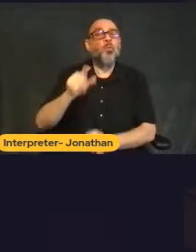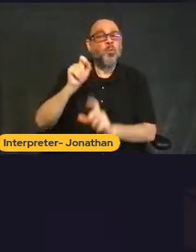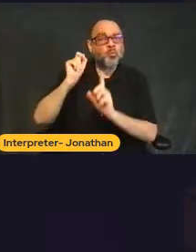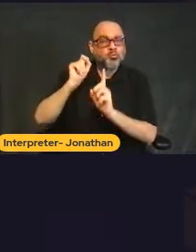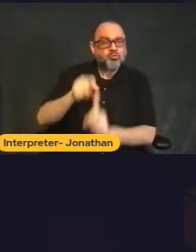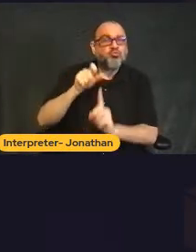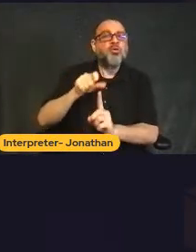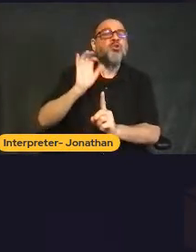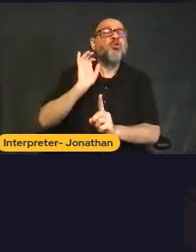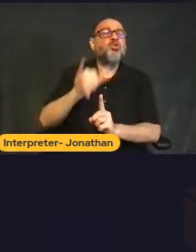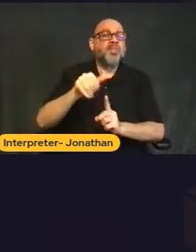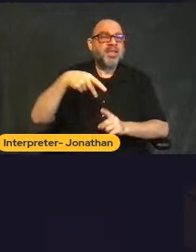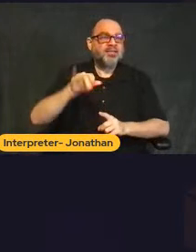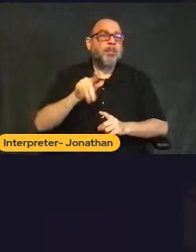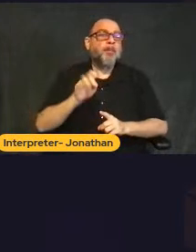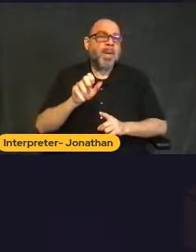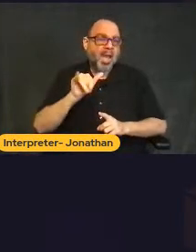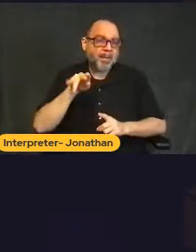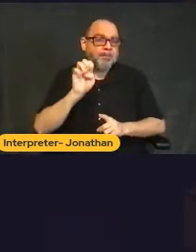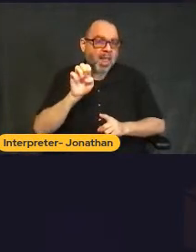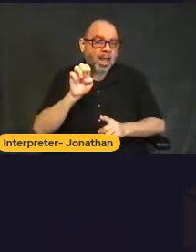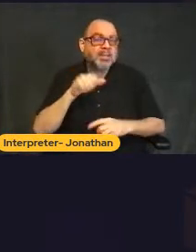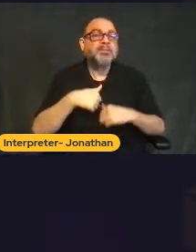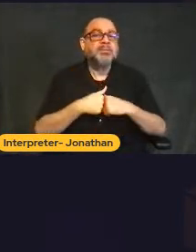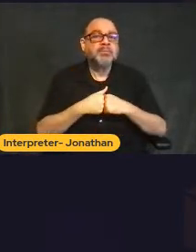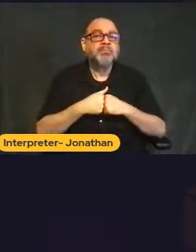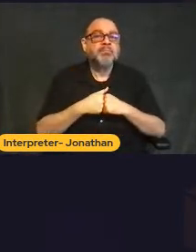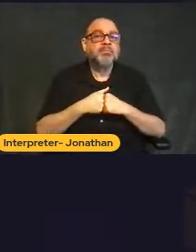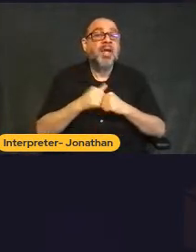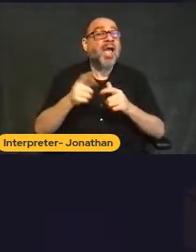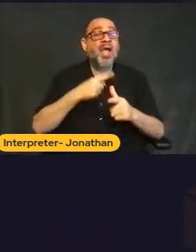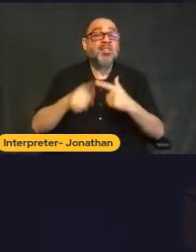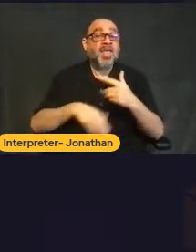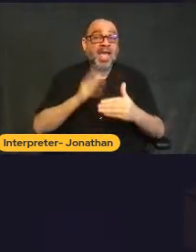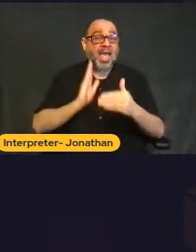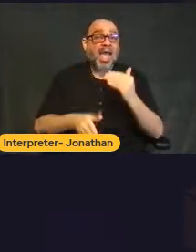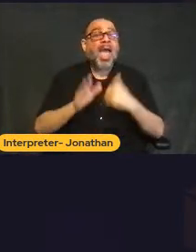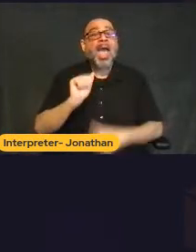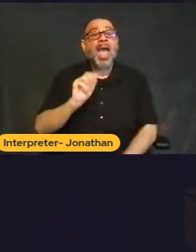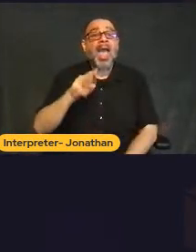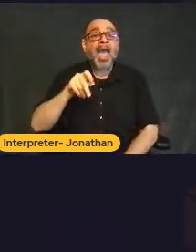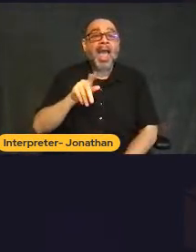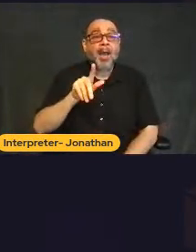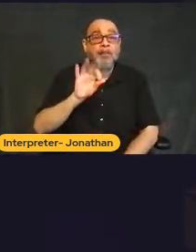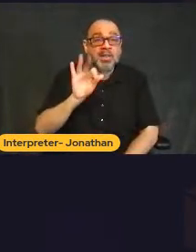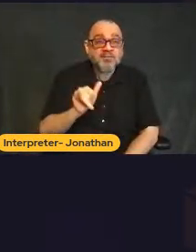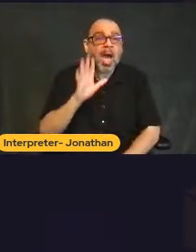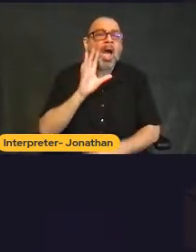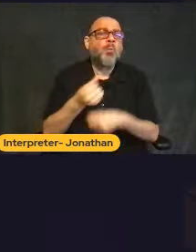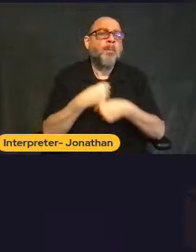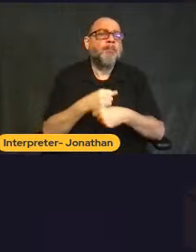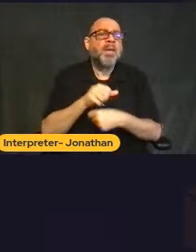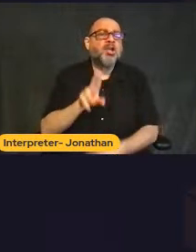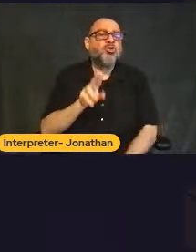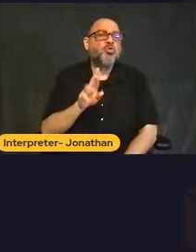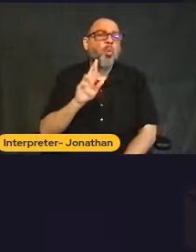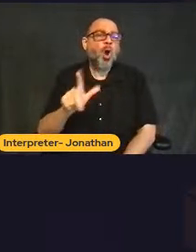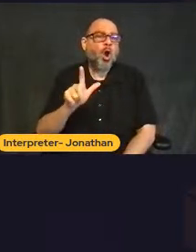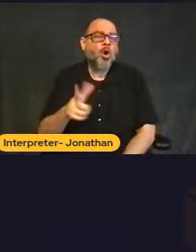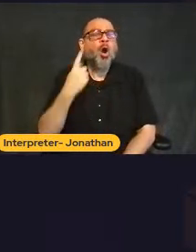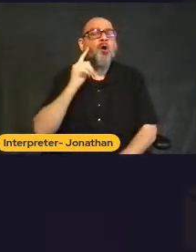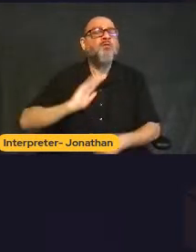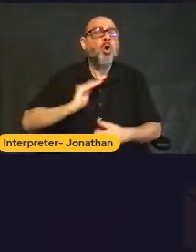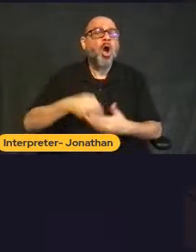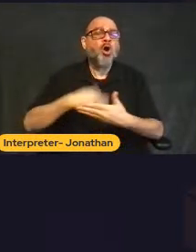deployment pipeline. And at the very end, Amplify will generate a URL for our Next.js